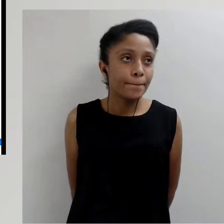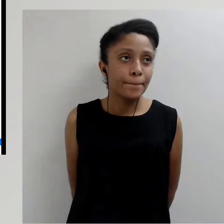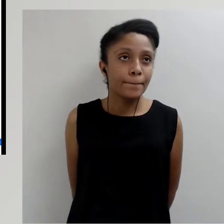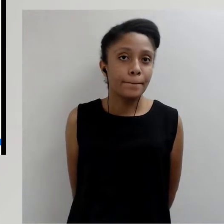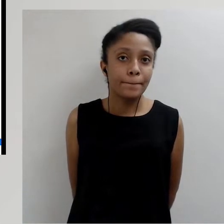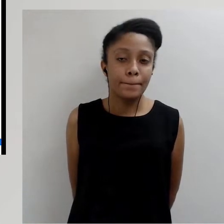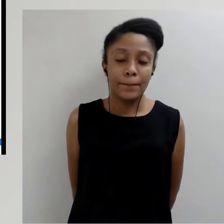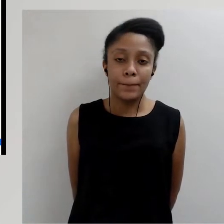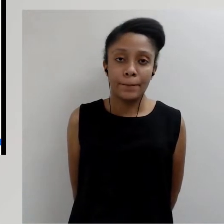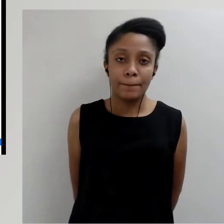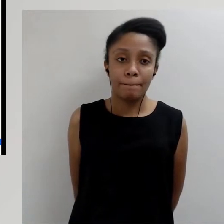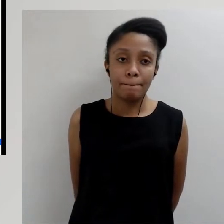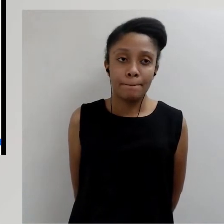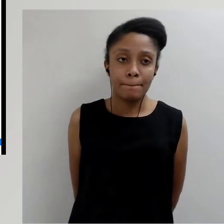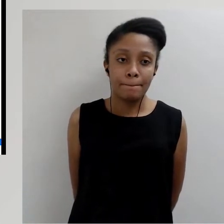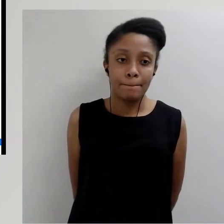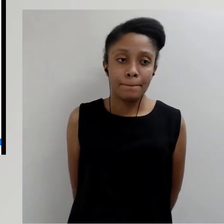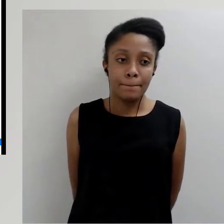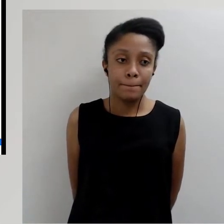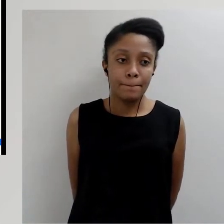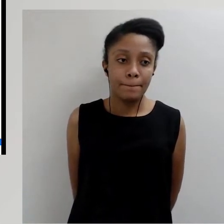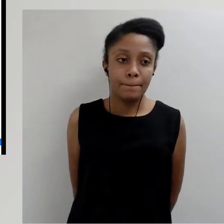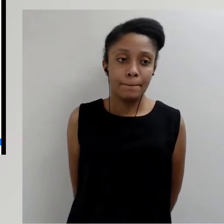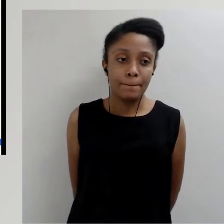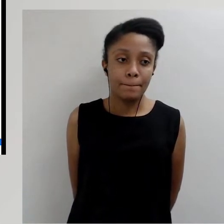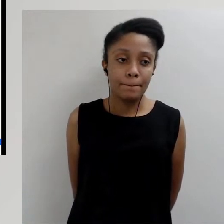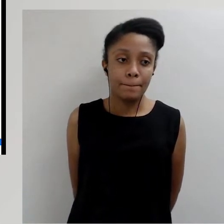I'll forward a little bit here, okay?